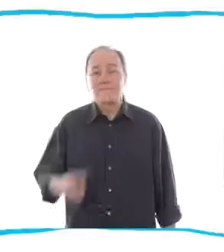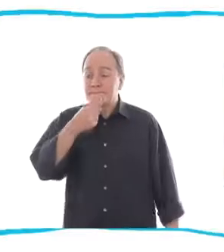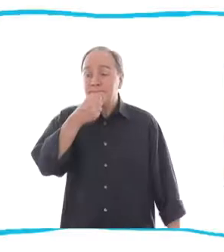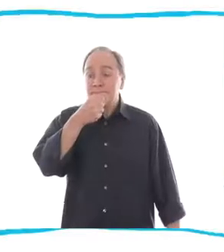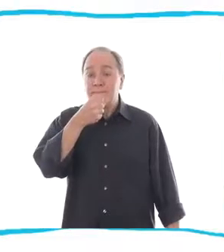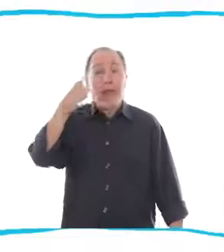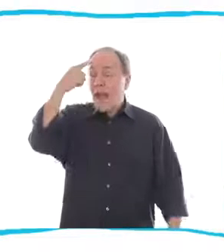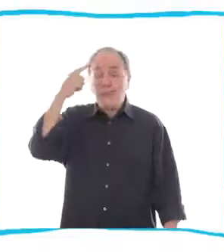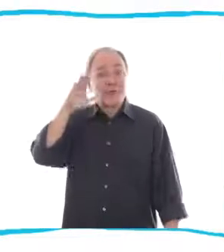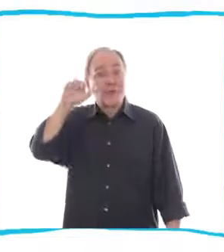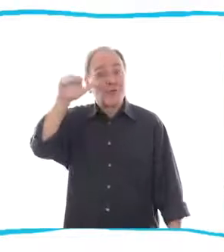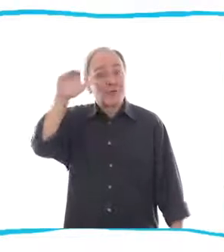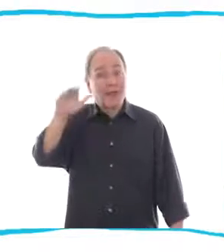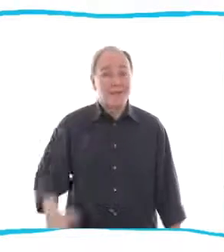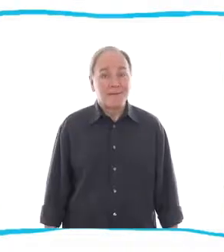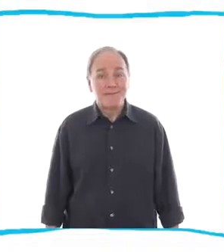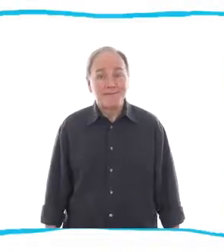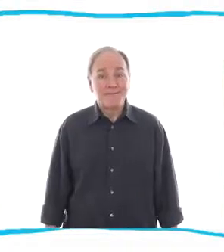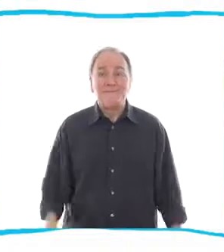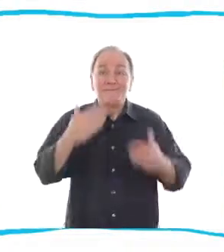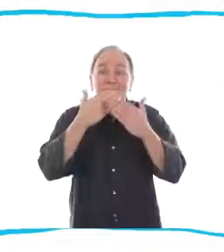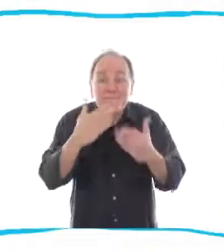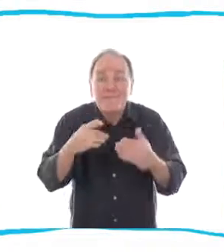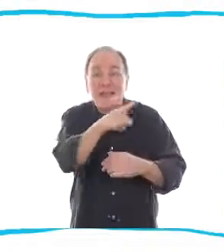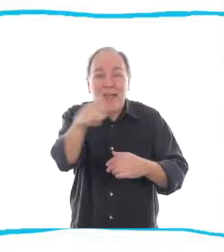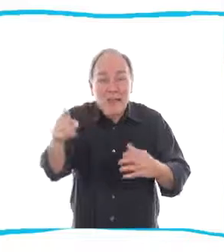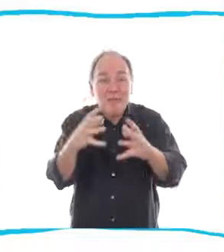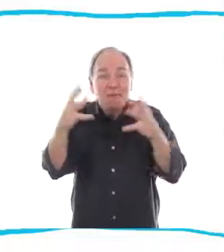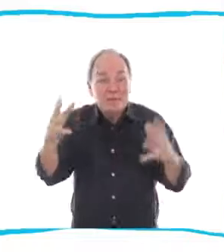I think goodbye, everyone. Thank you so much.